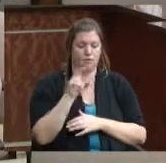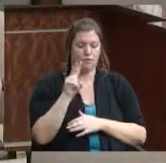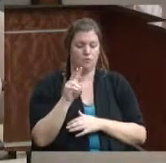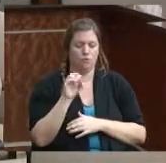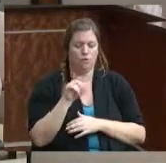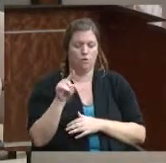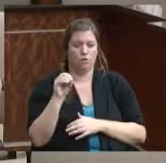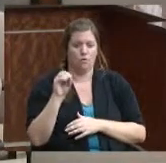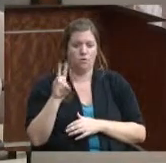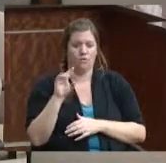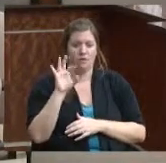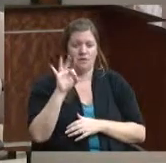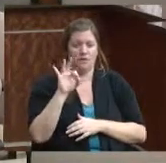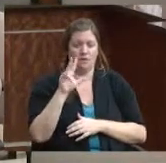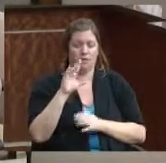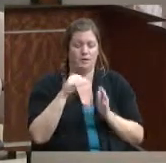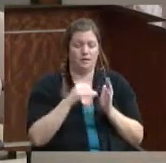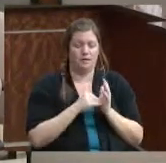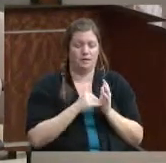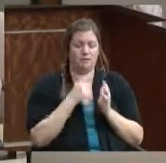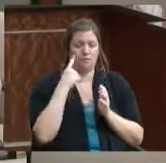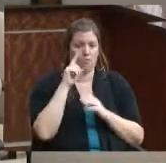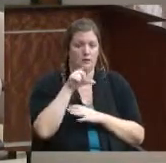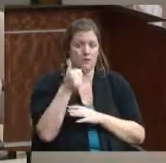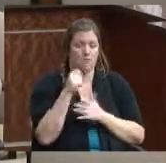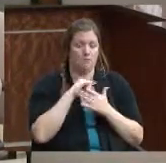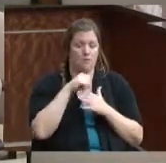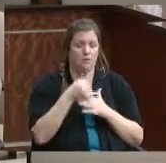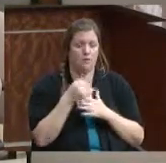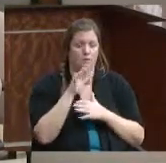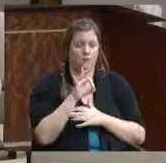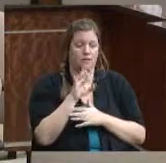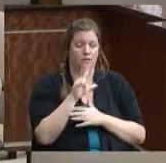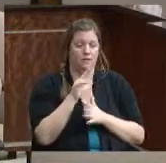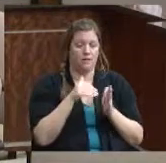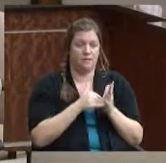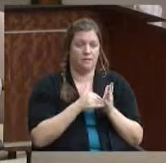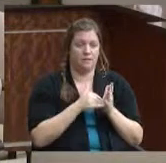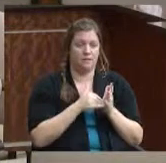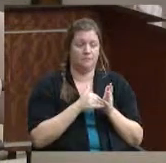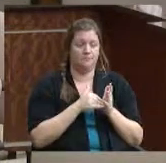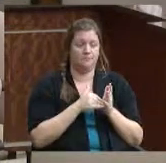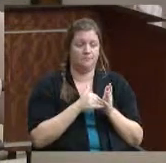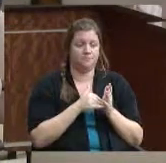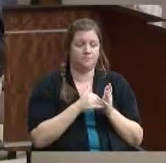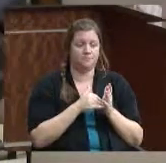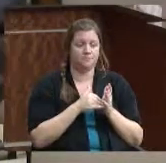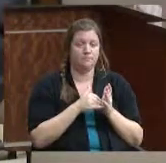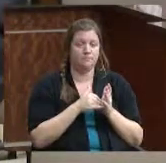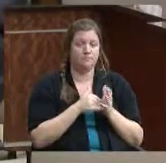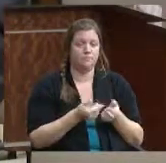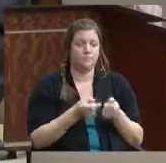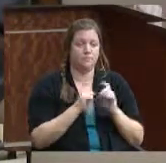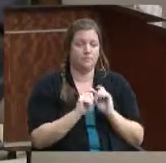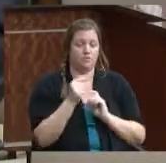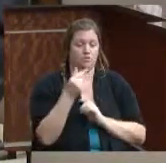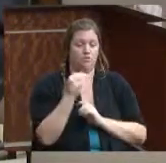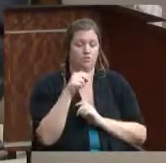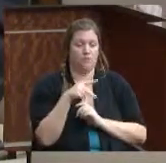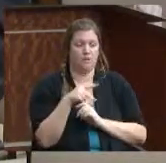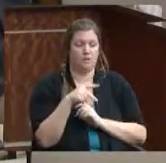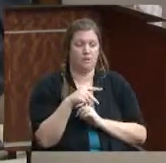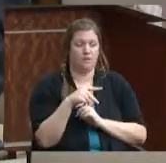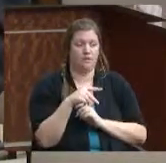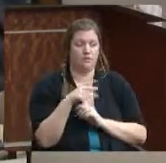PW2-066 for $93,000, another project for $93,000, another for $35,000, giving us the GOB funds